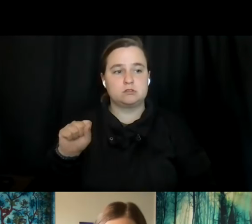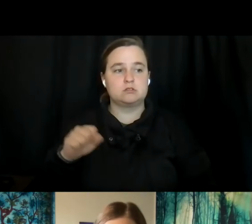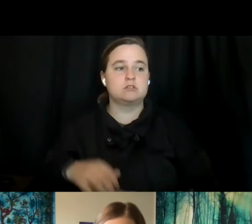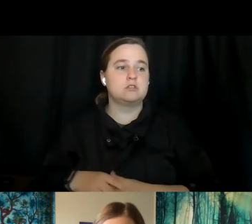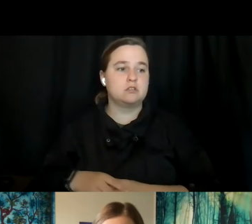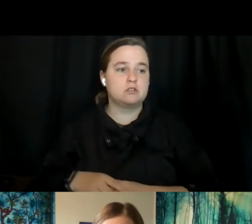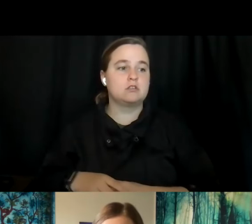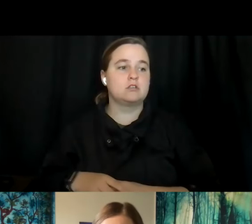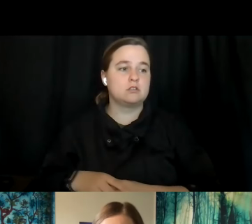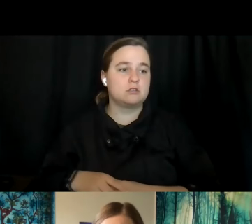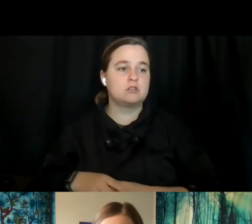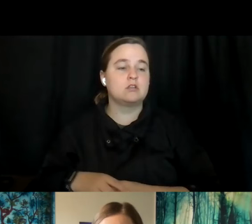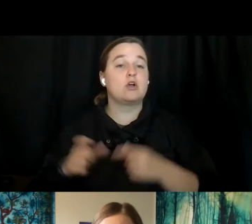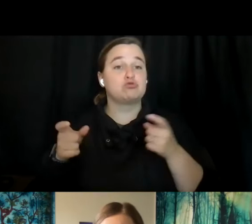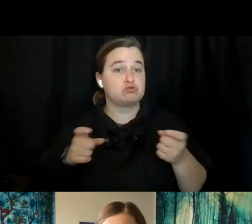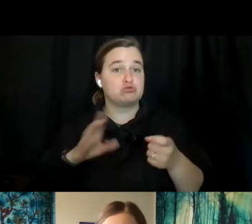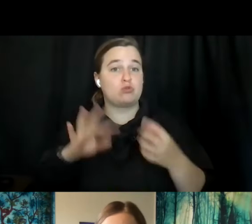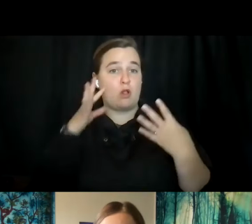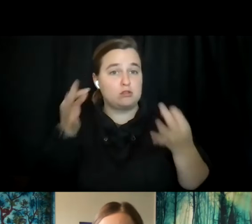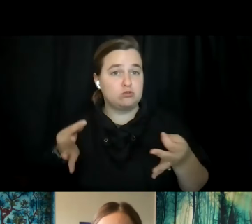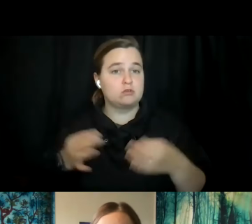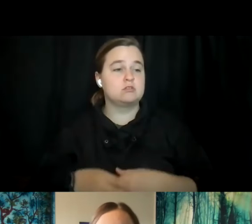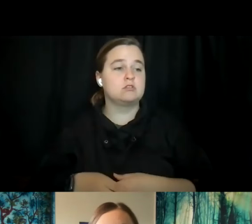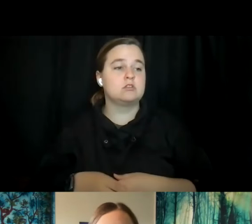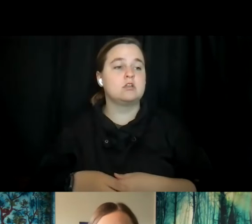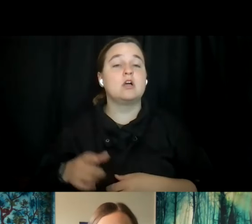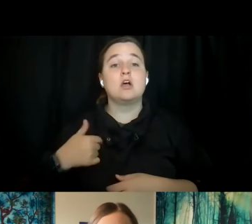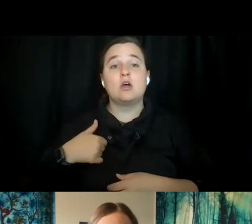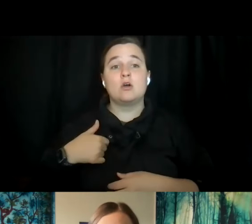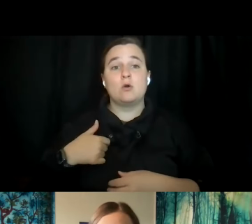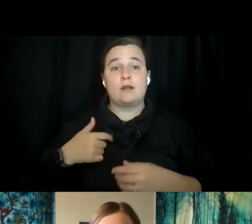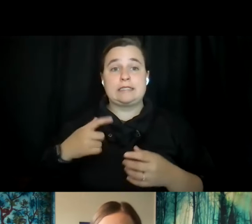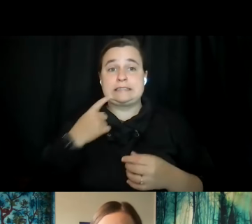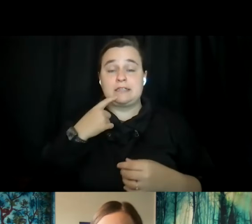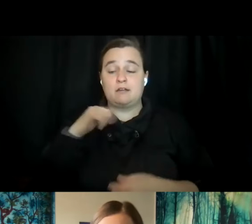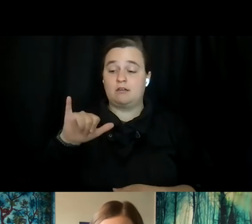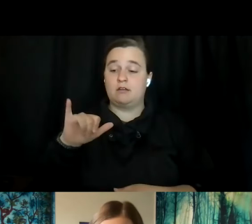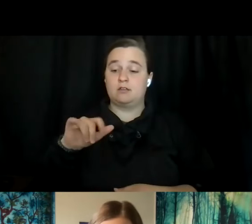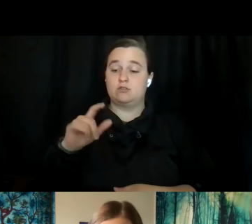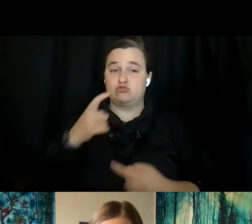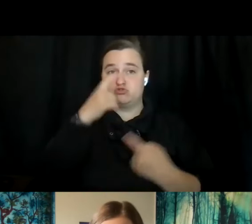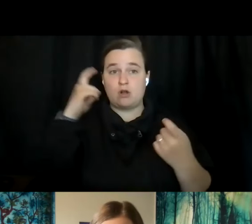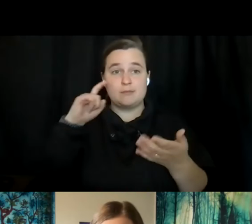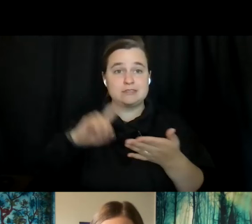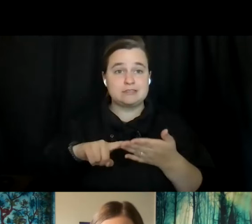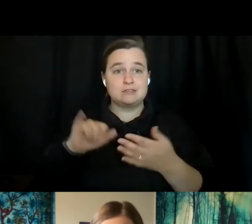Control and choice. So when I'm speaking of trauma sensitive yoga, I'm really speaking